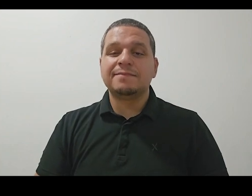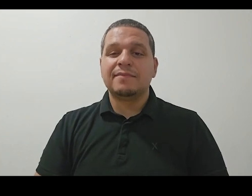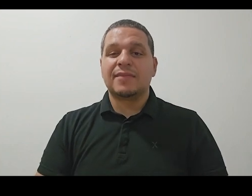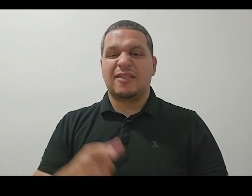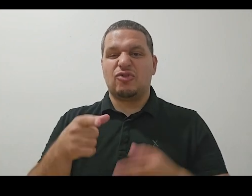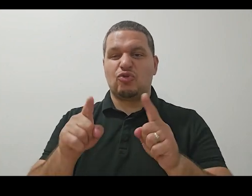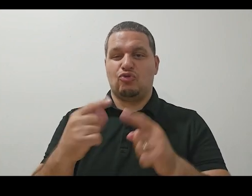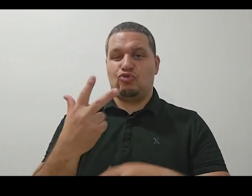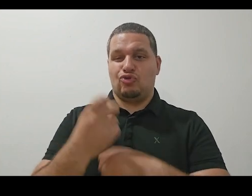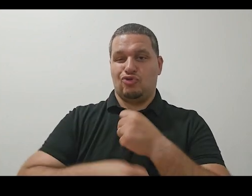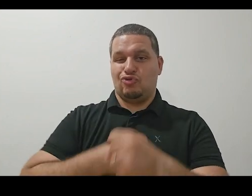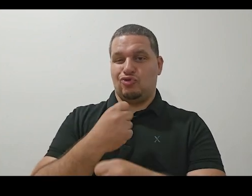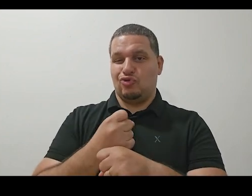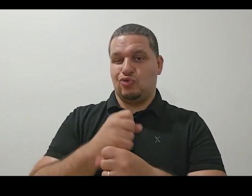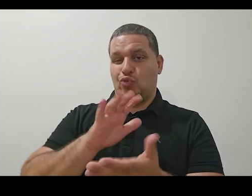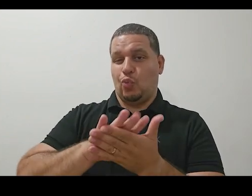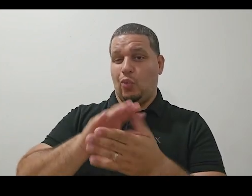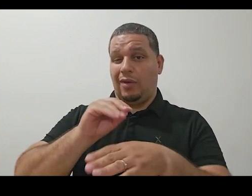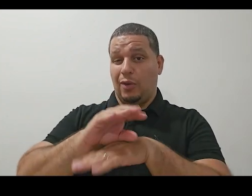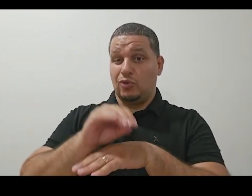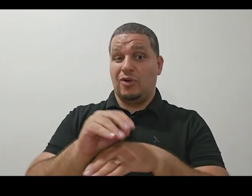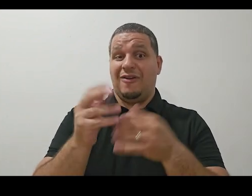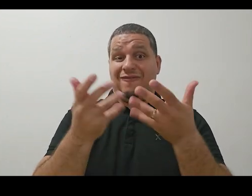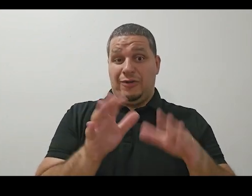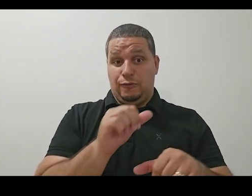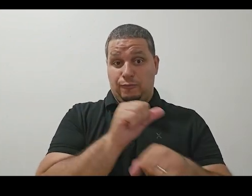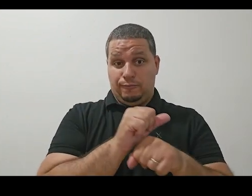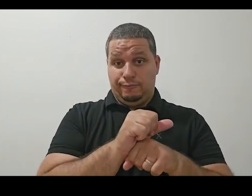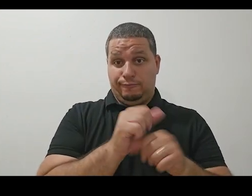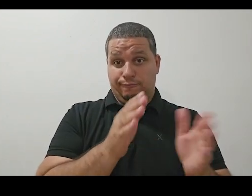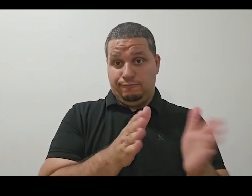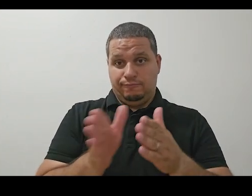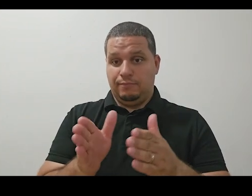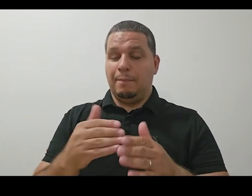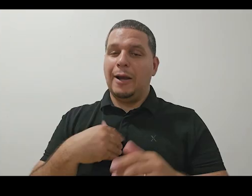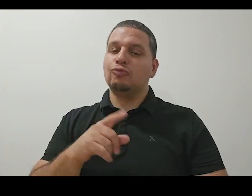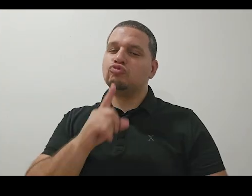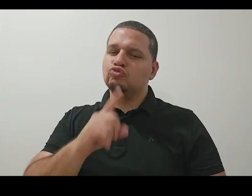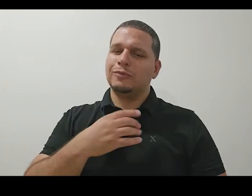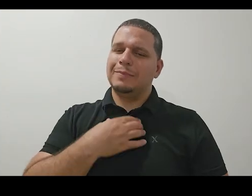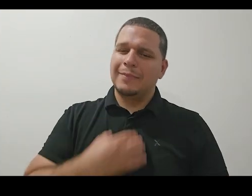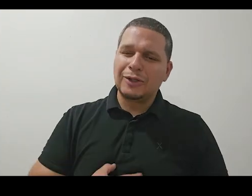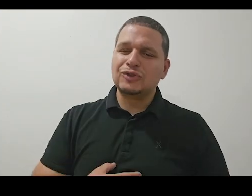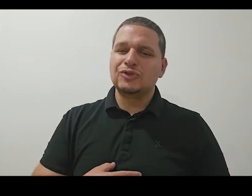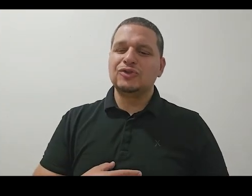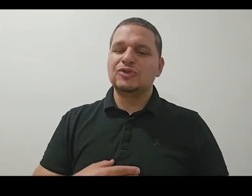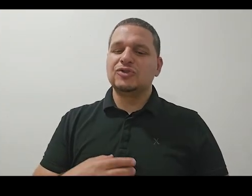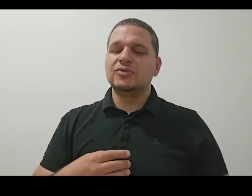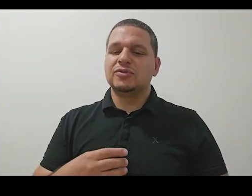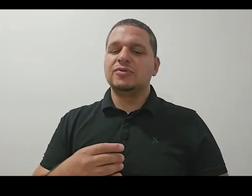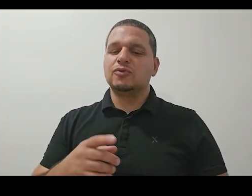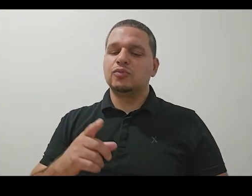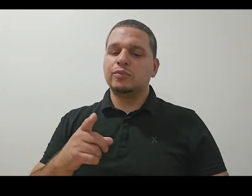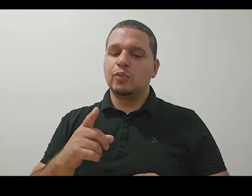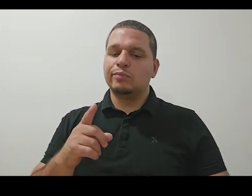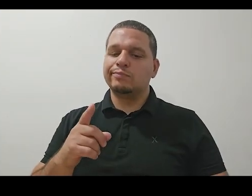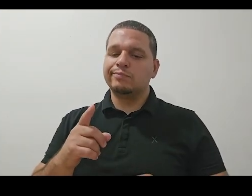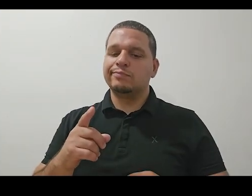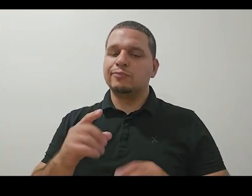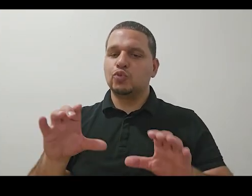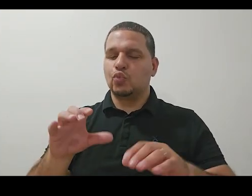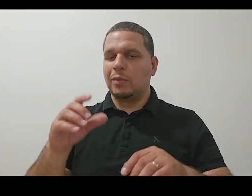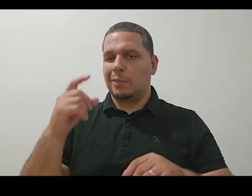as a school counselor. And after that, I feel my true passion is still with doing mental